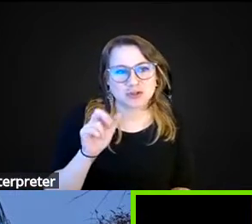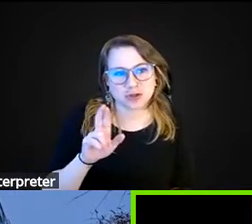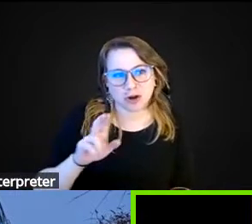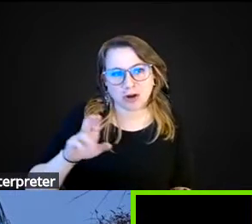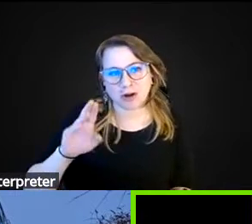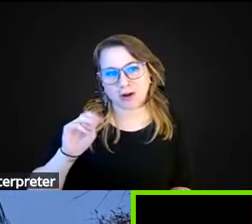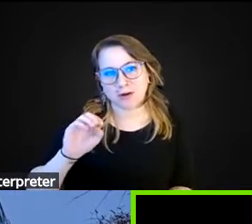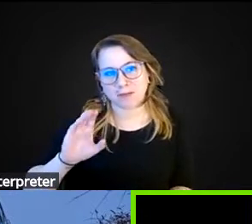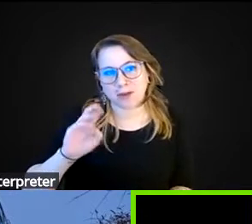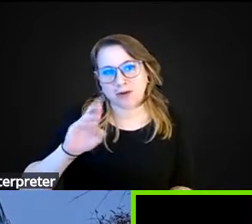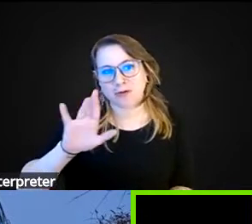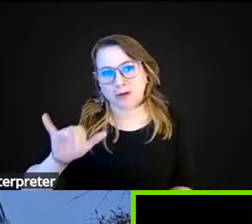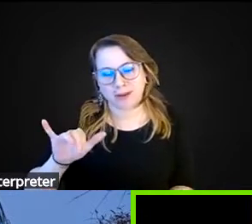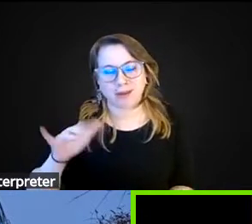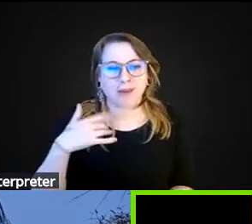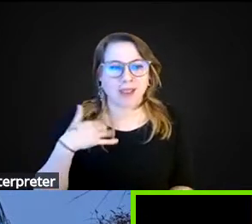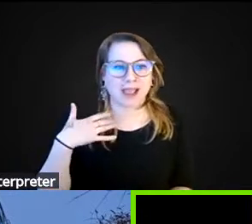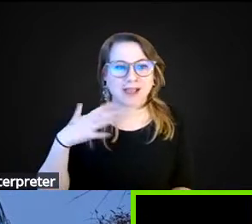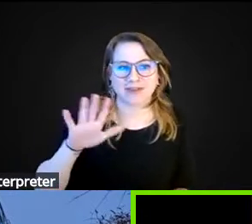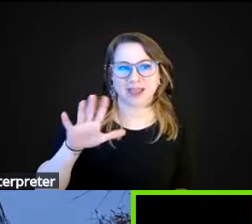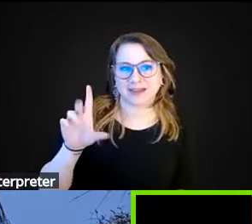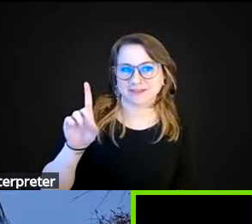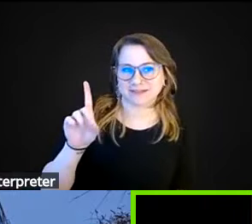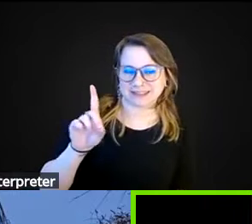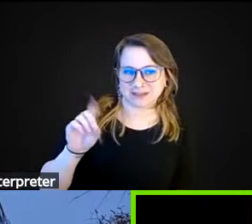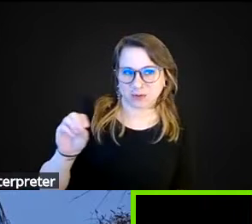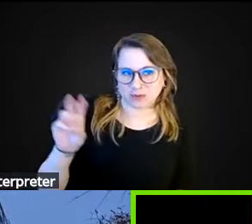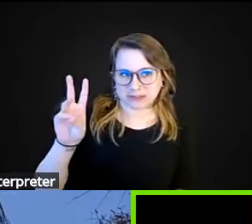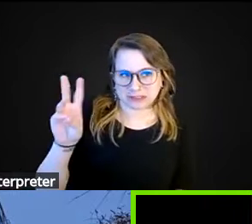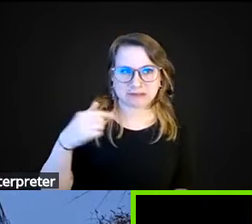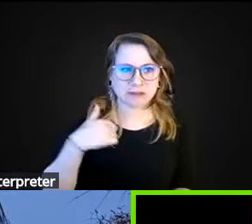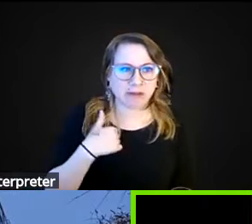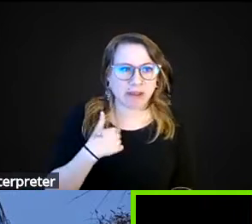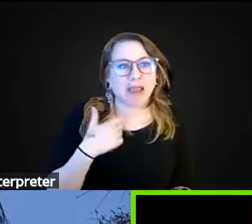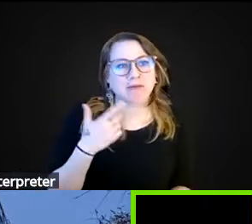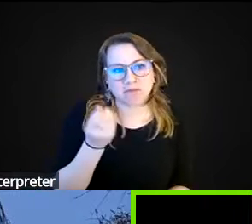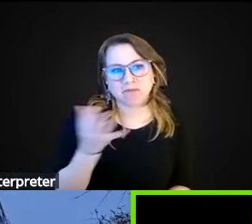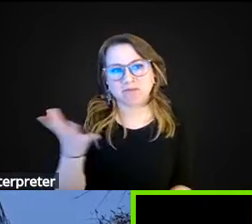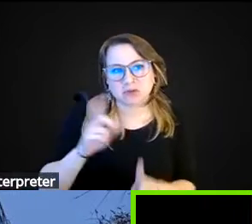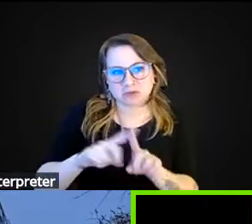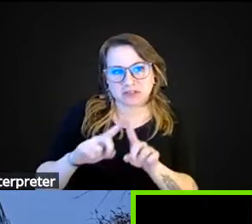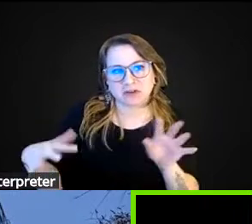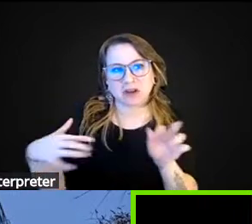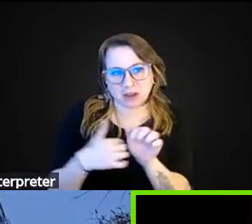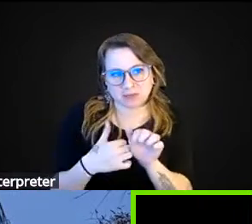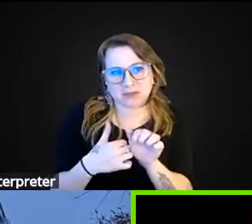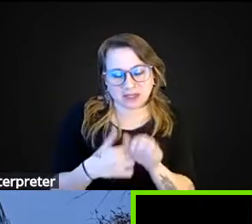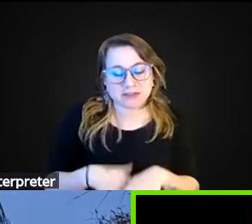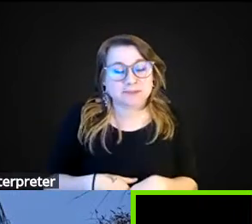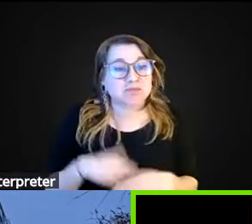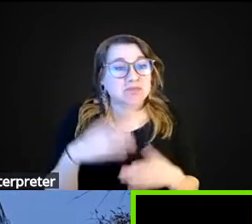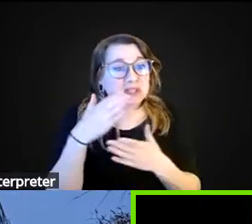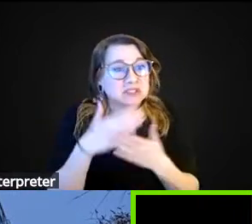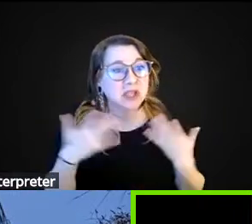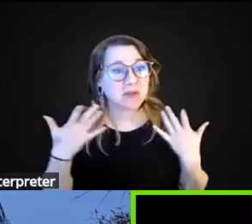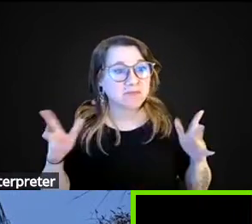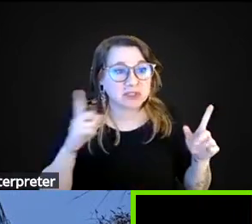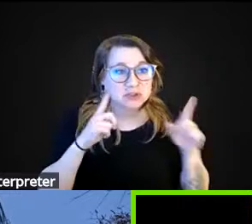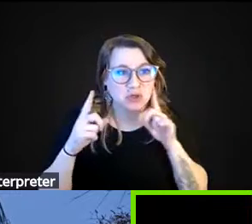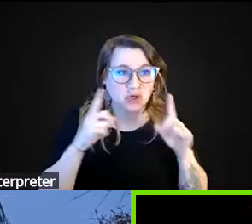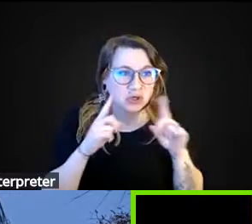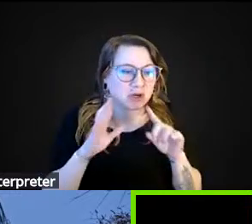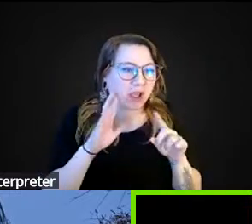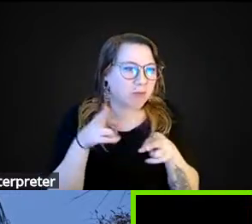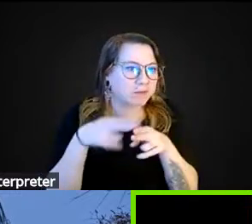Trinidad Carver Langston 5DO6. So I do have a handful of updates. some of them you've already heard, but I'll just